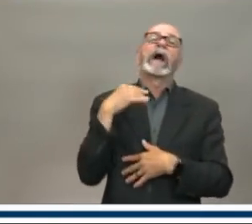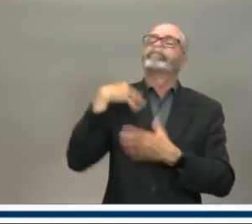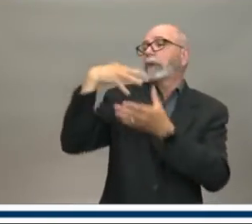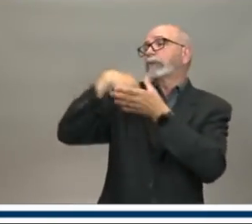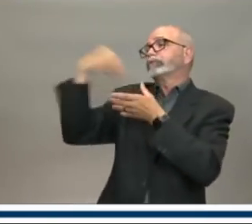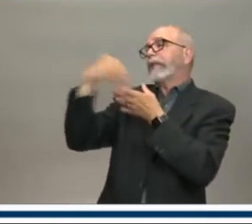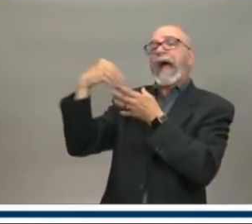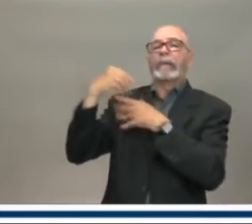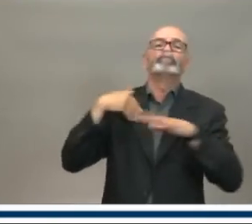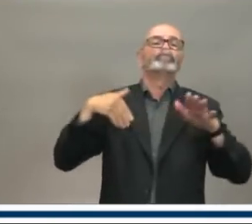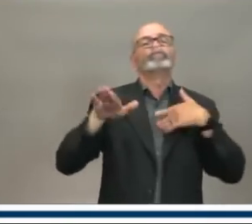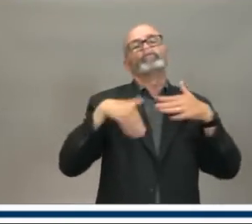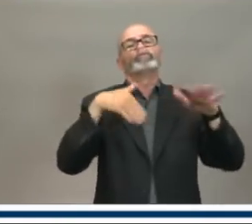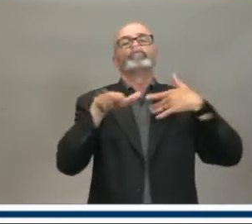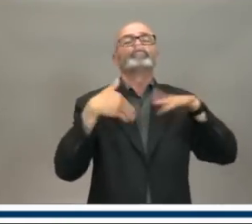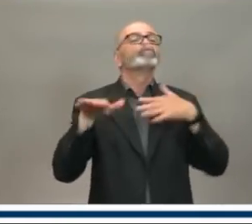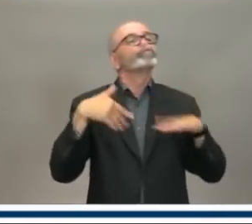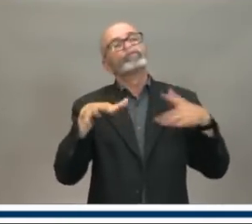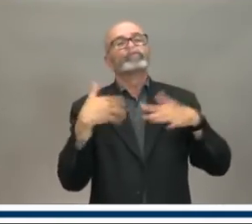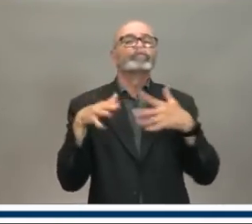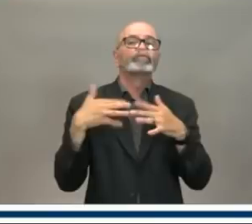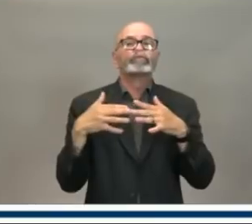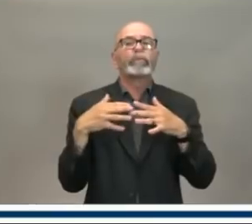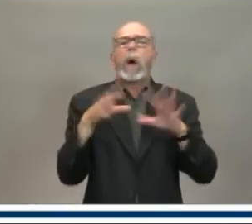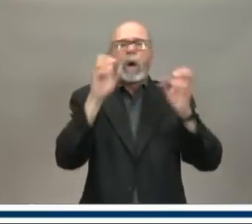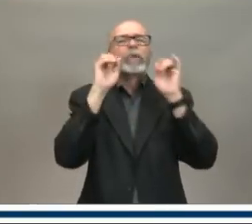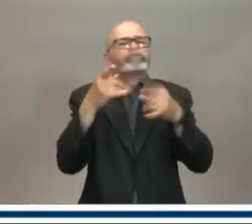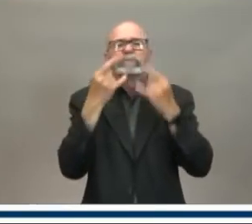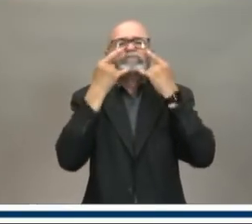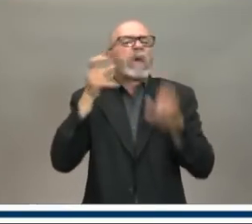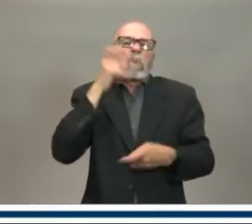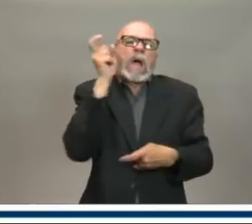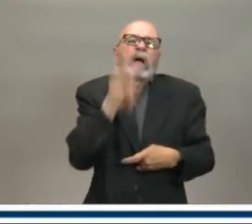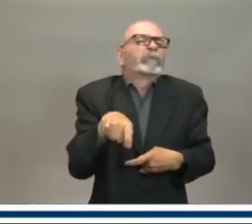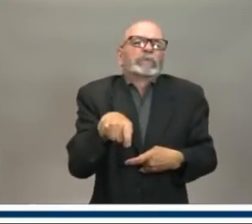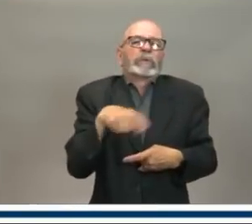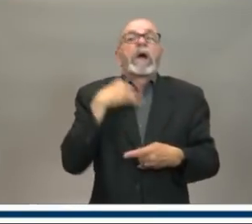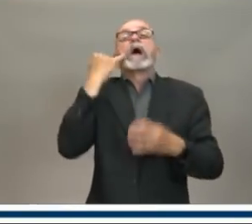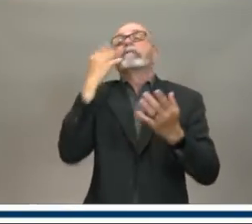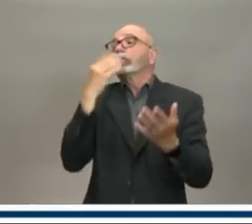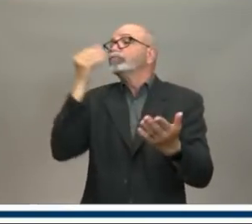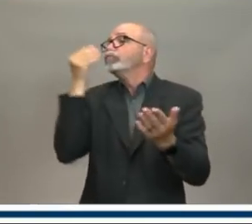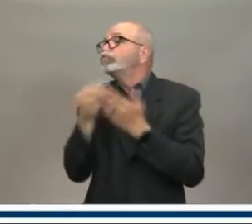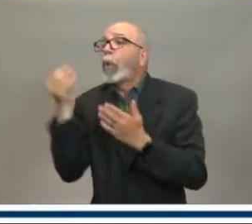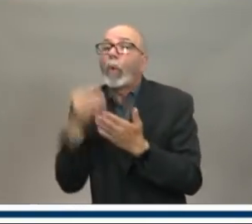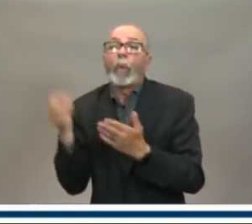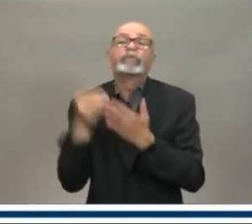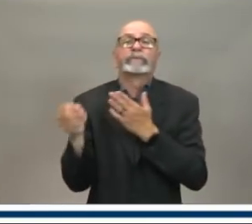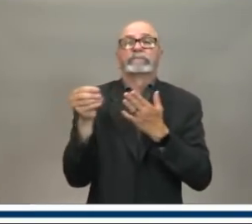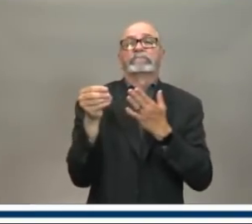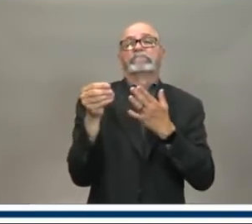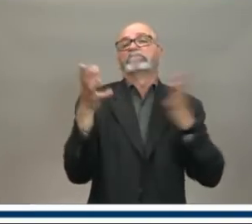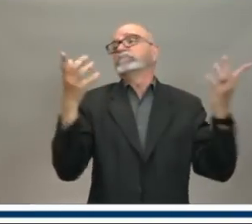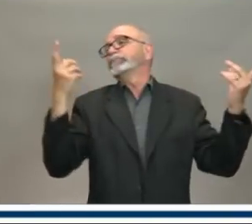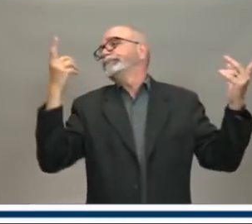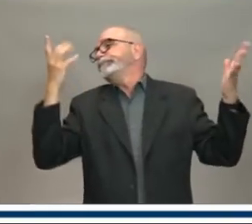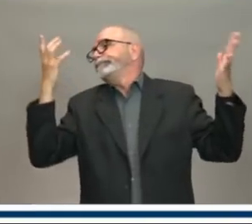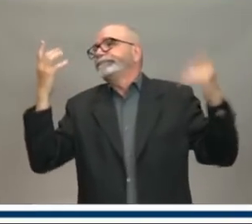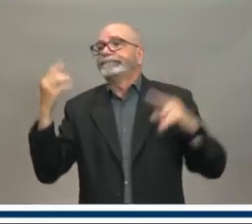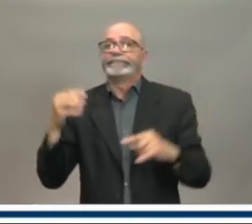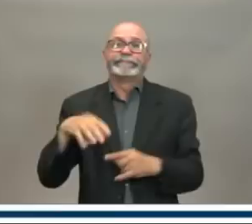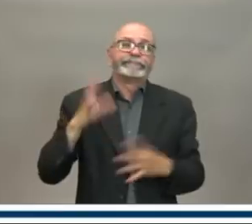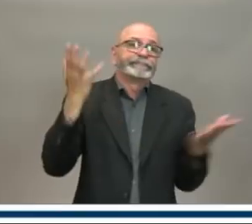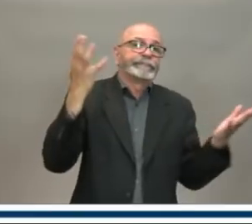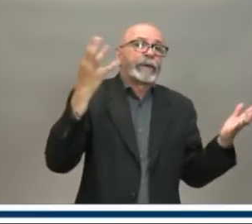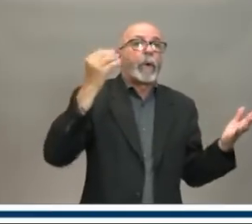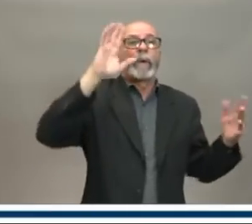anybody outside of your household within 6 feet. But if you go to a grocery store and there's certainly the potential, or any other